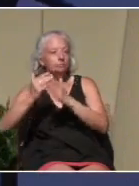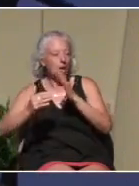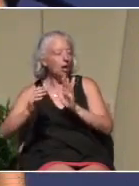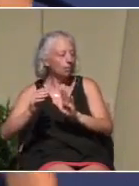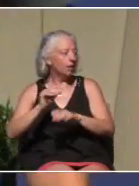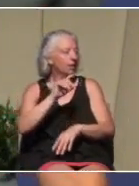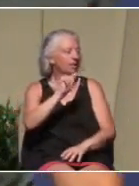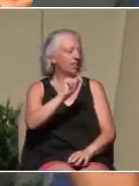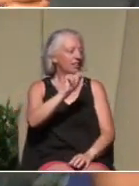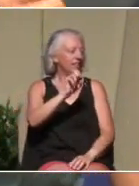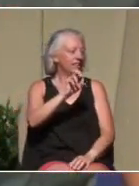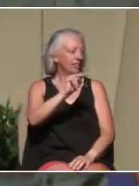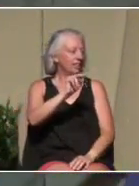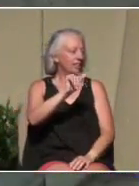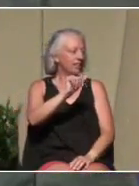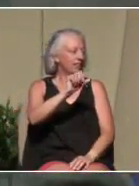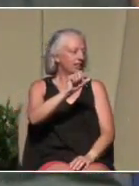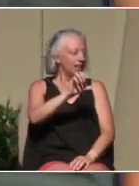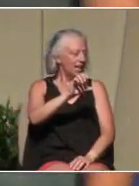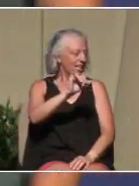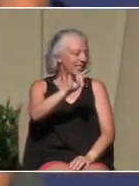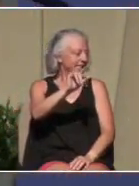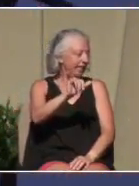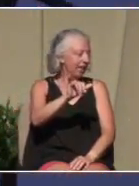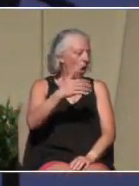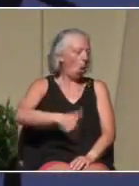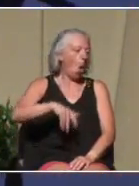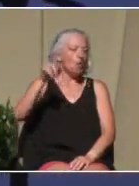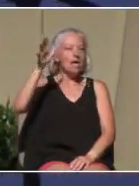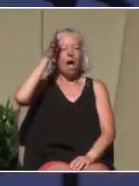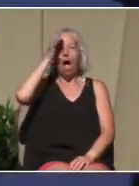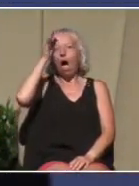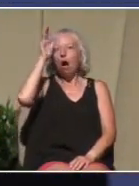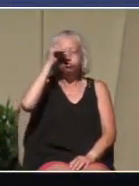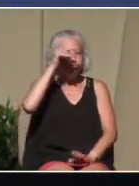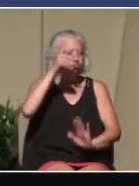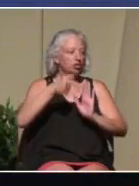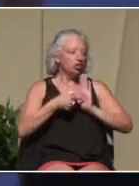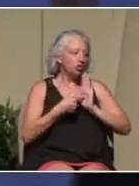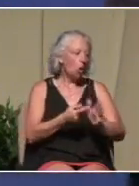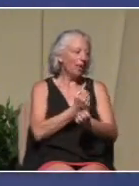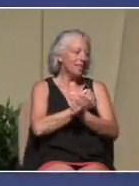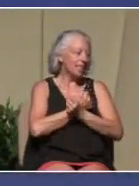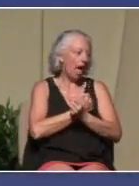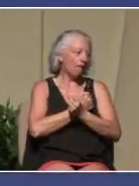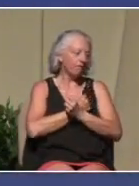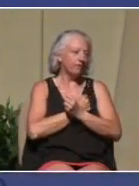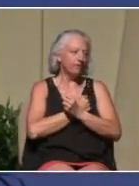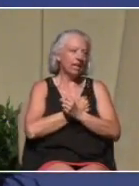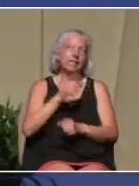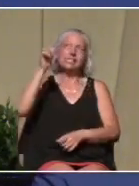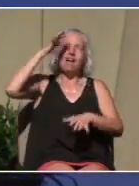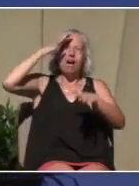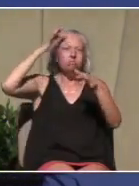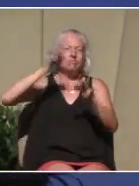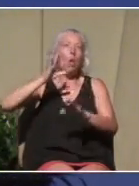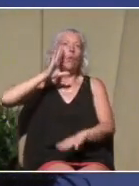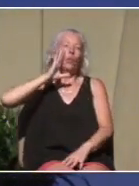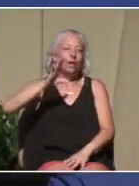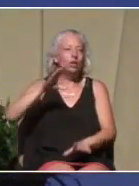God is tenacious in showing his love. He pursues us to show his